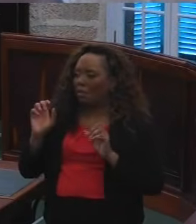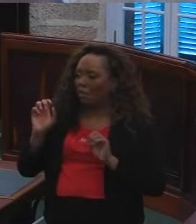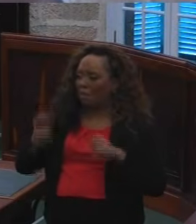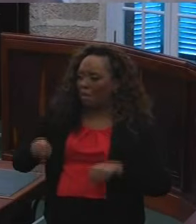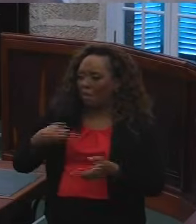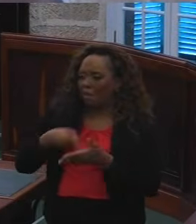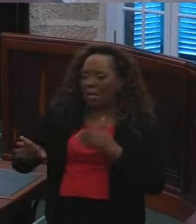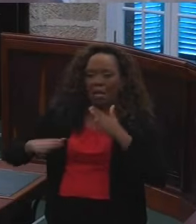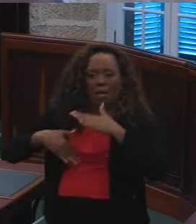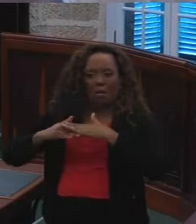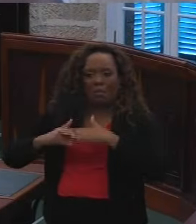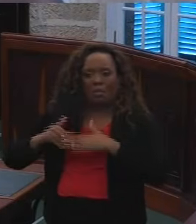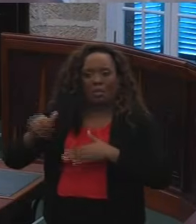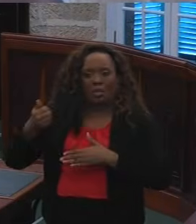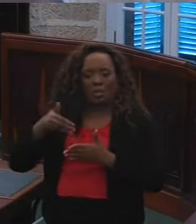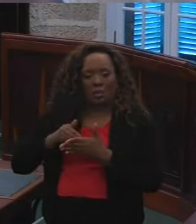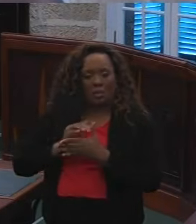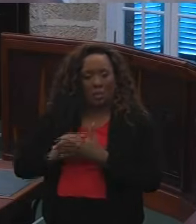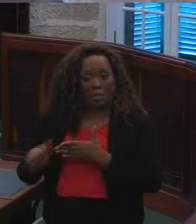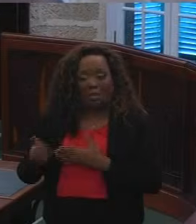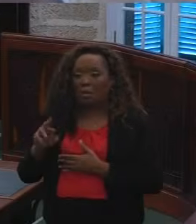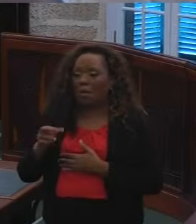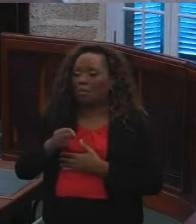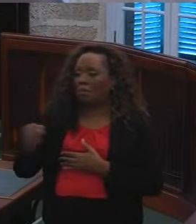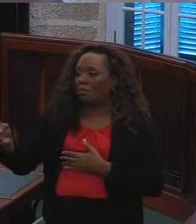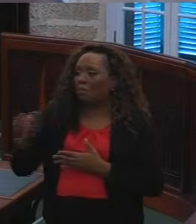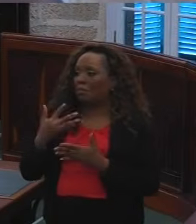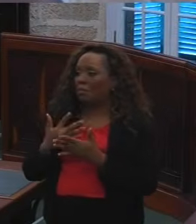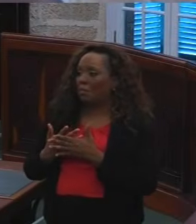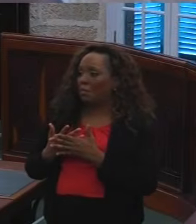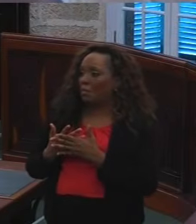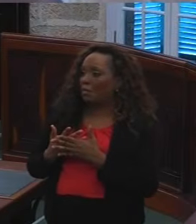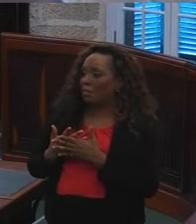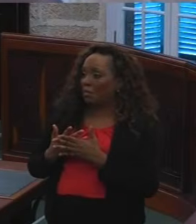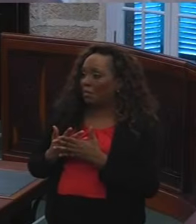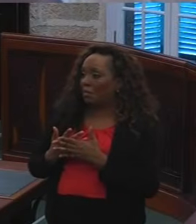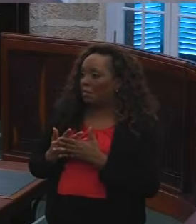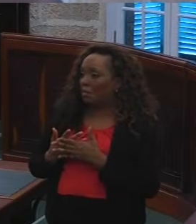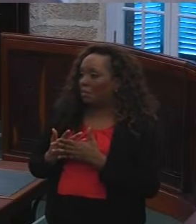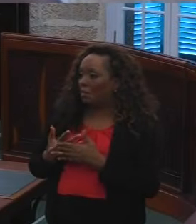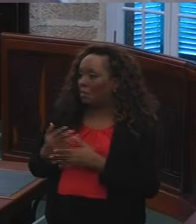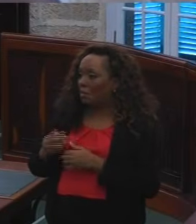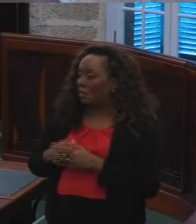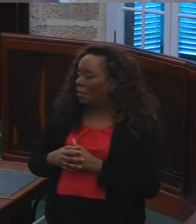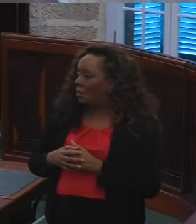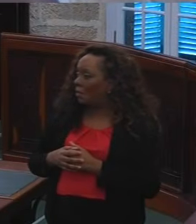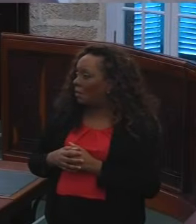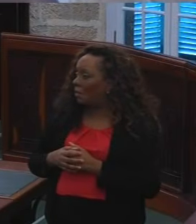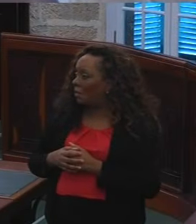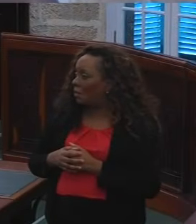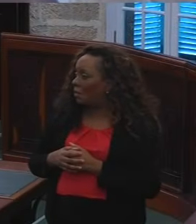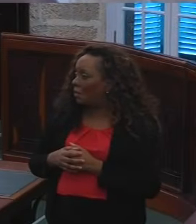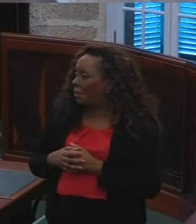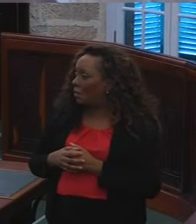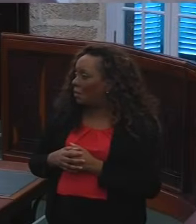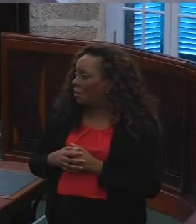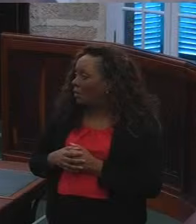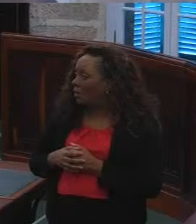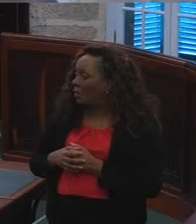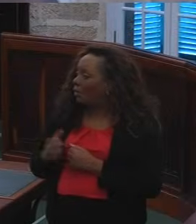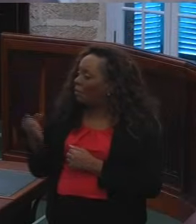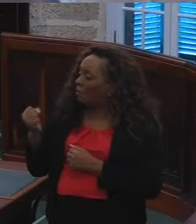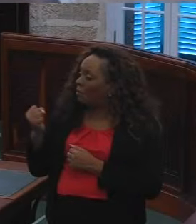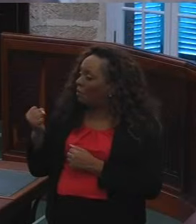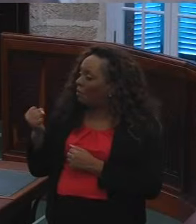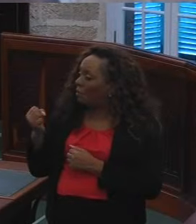$10,000 or 12 months imprisonment. And that is 12 months of a calendar year, 12 months